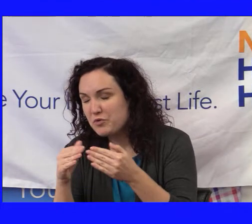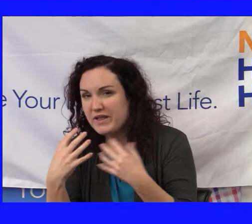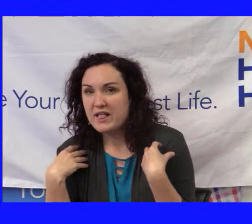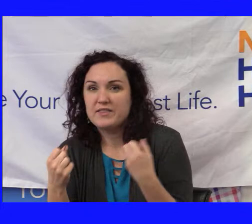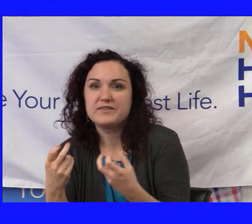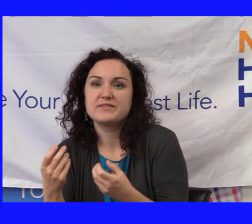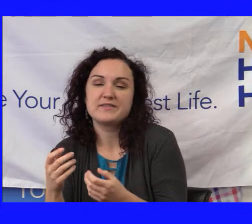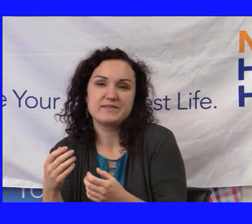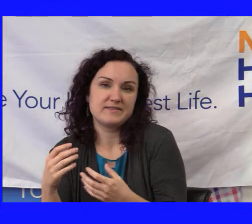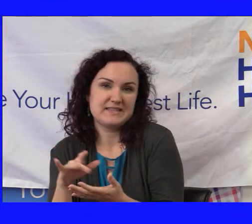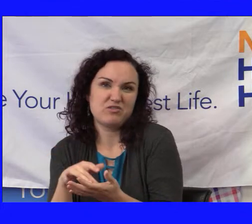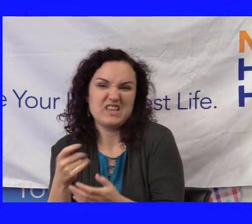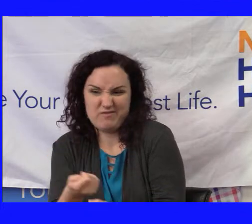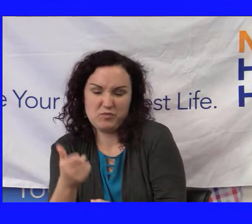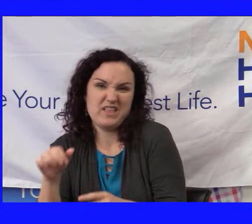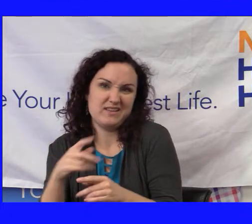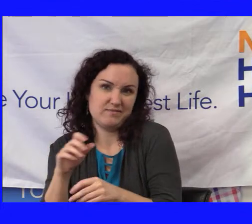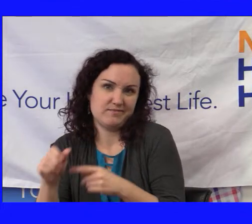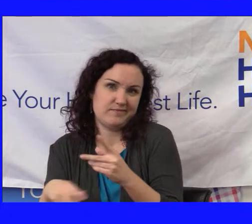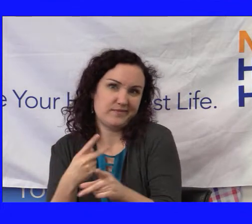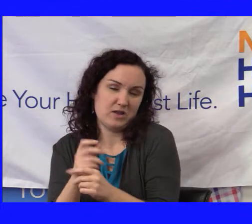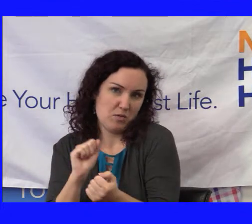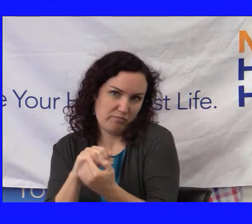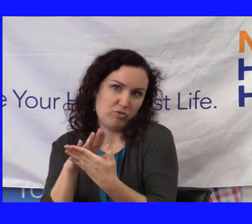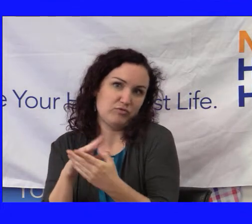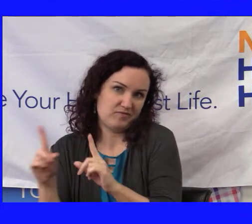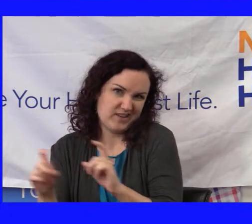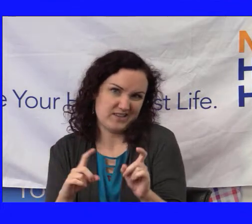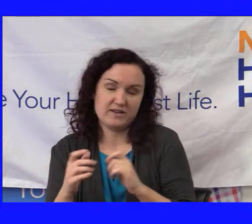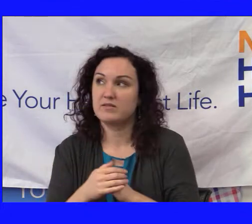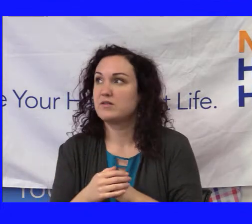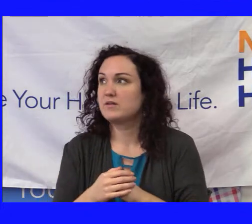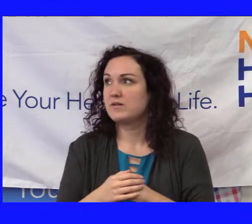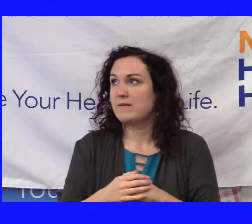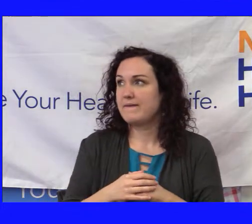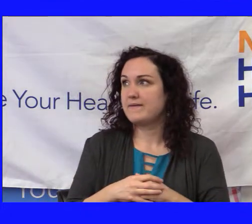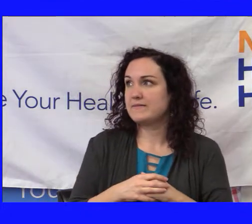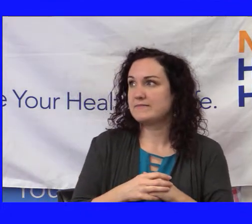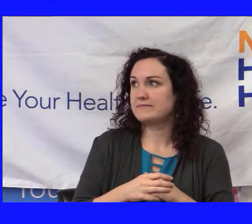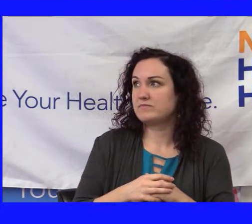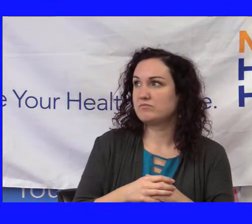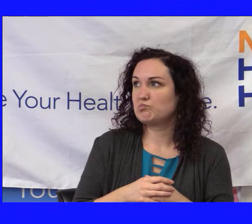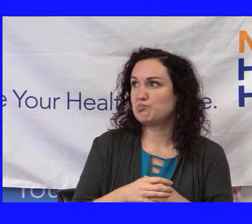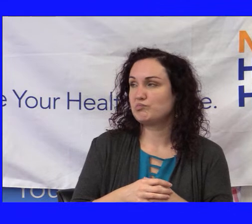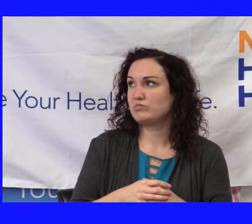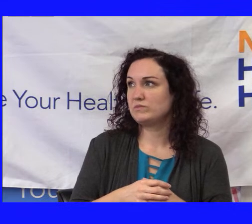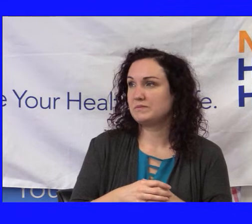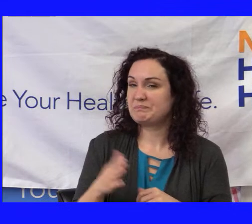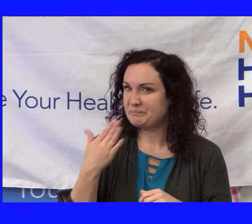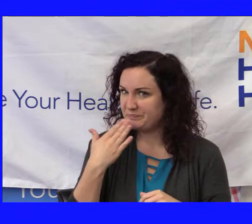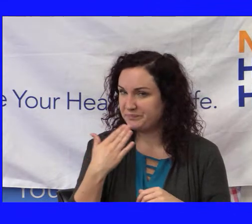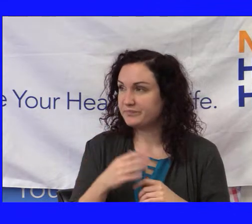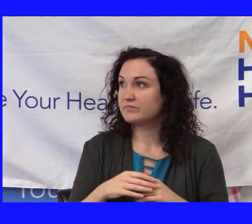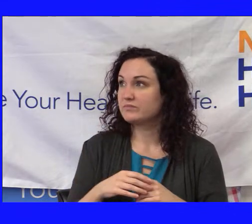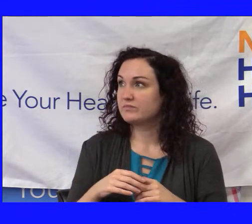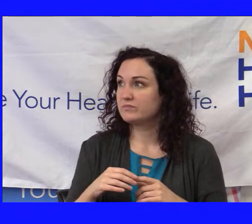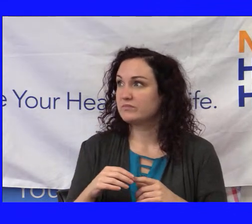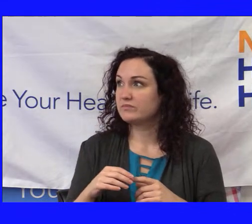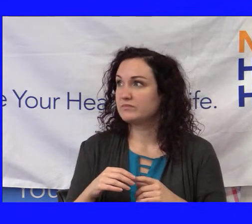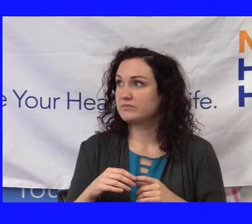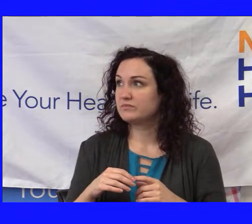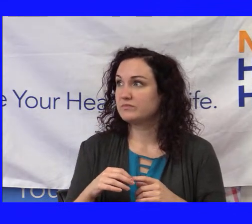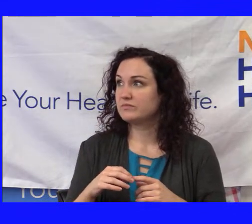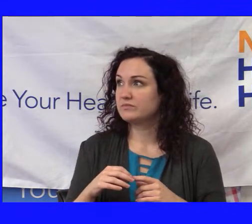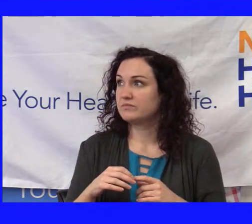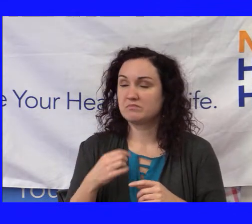this practice. We know there are more out there, but we are still in the minority in doing this work. Thank you. Annie, I have some